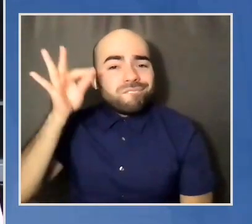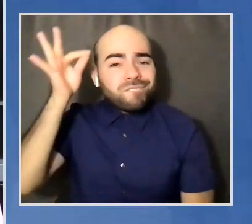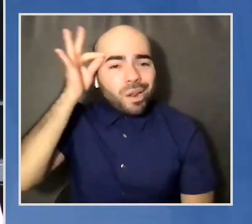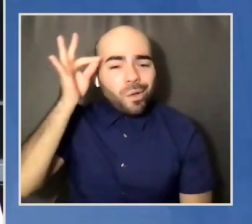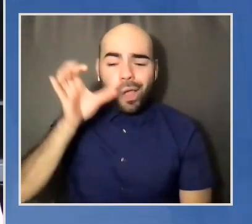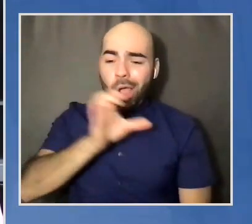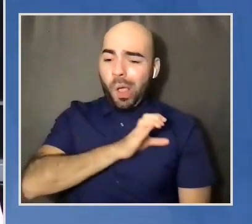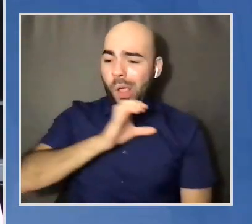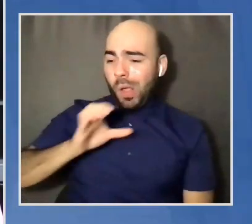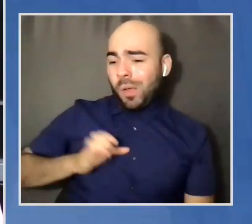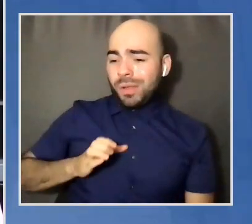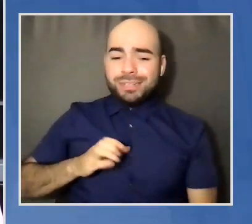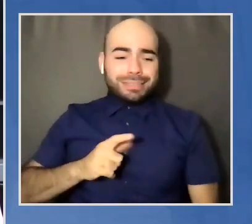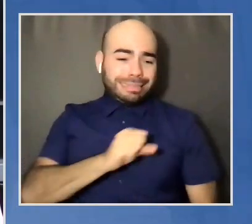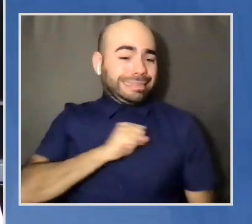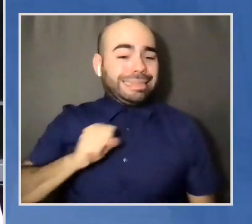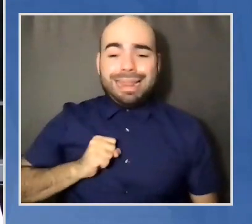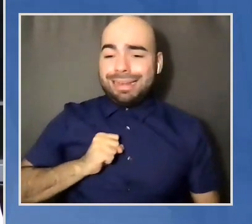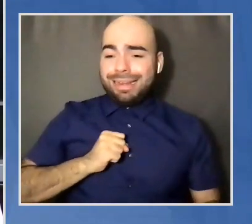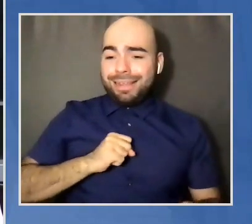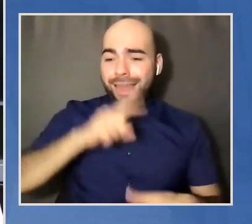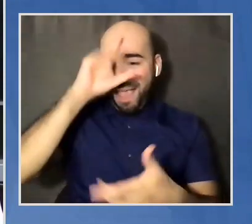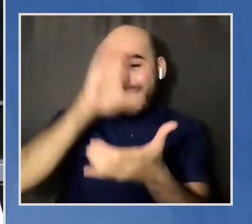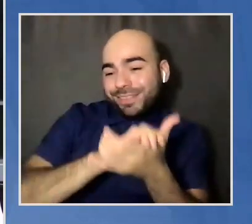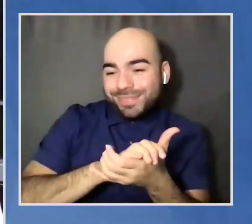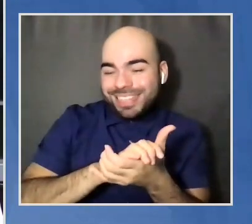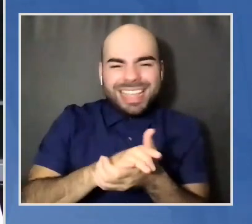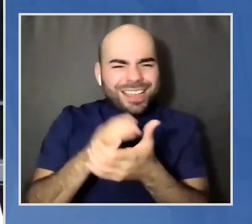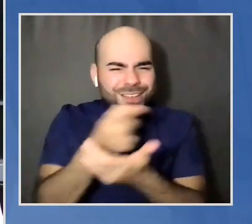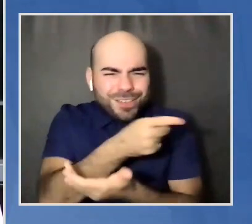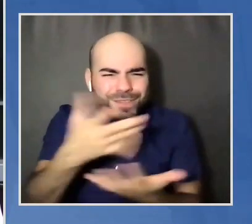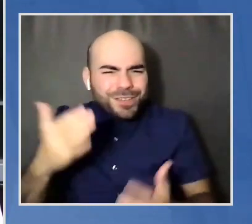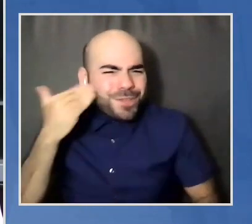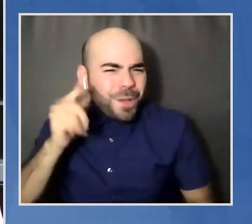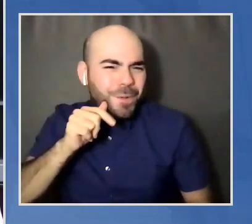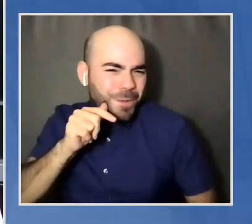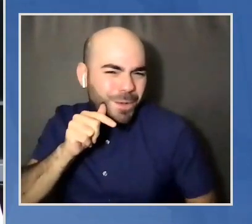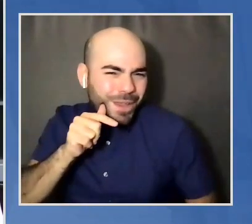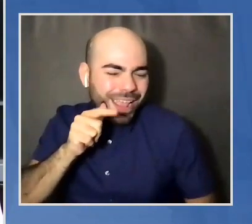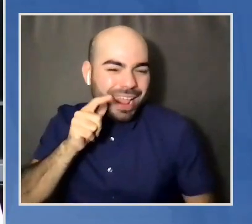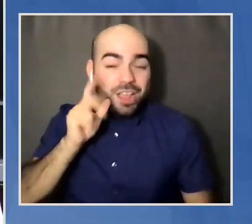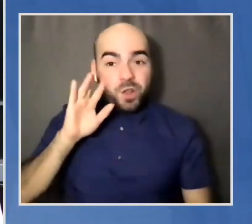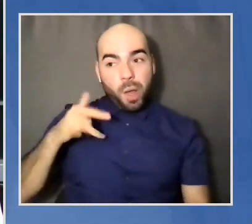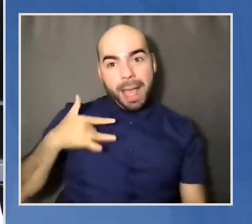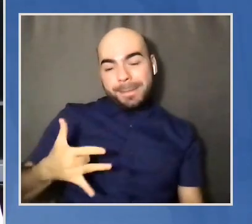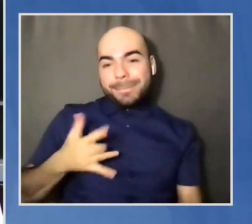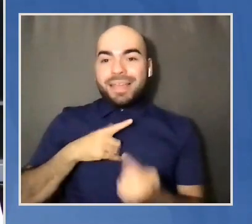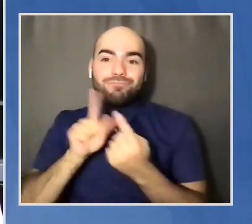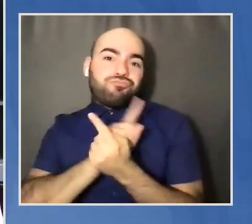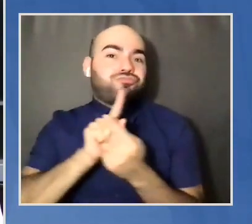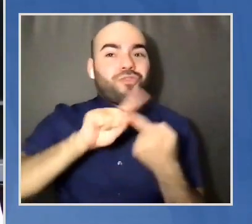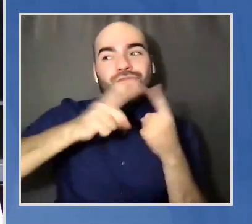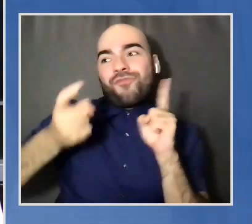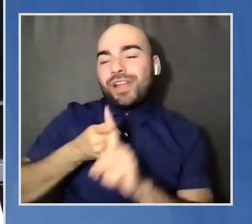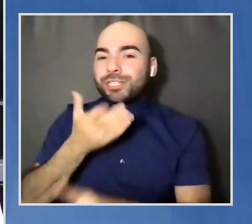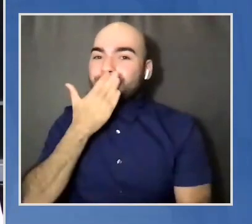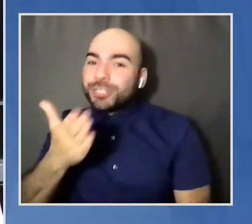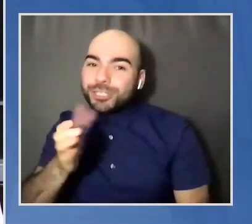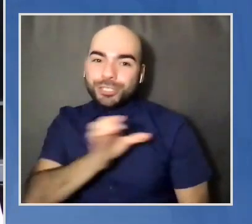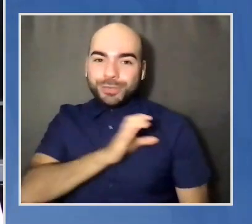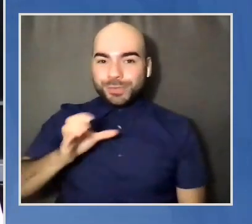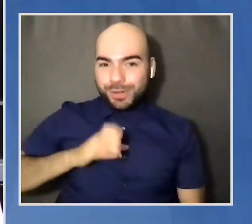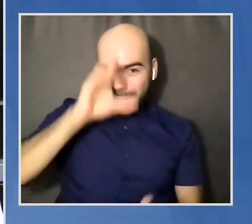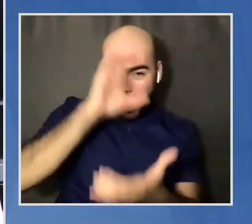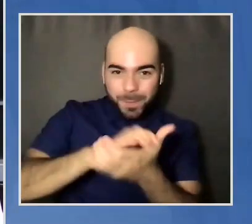congressional, senatorial spouse that you all know now. I have an affinity for great congressional spouses. I happen to have